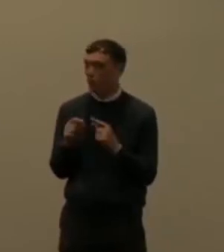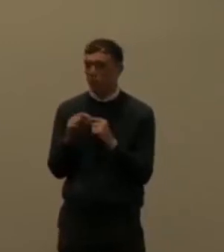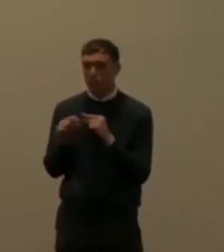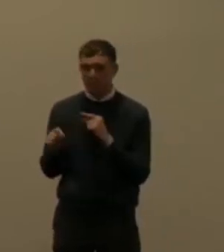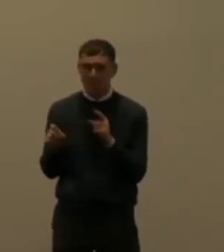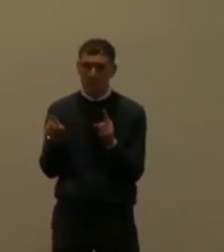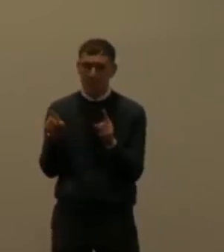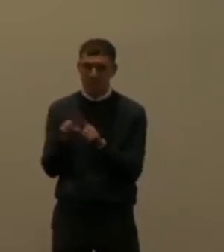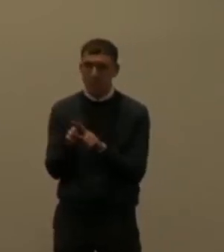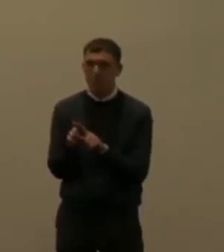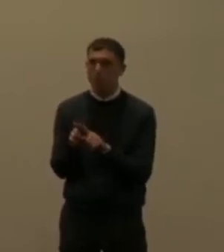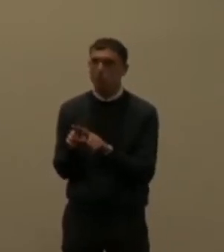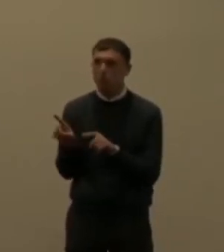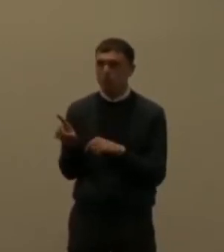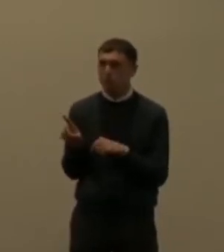of